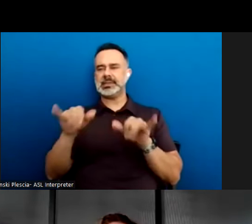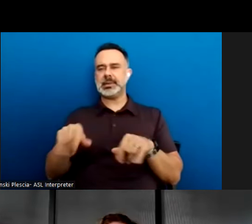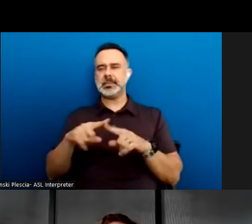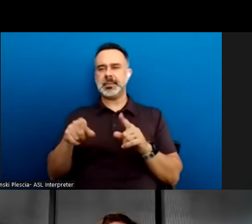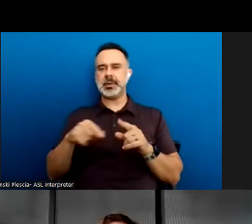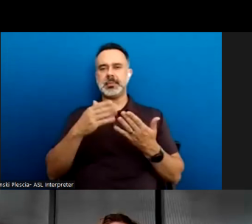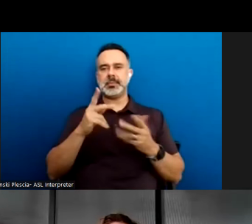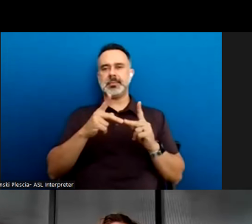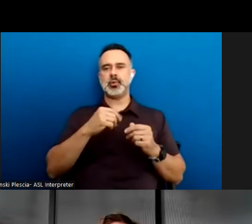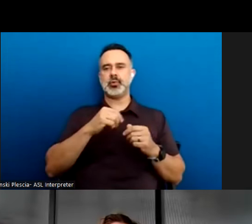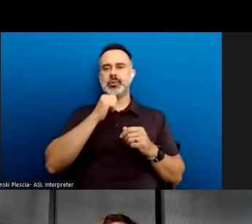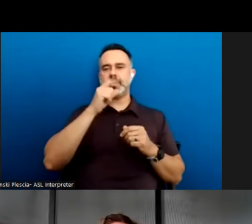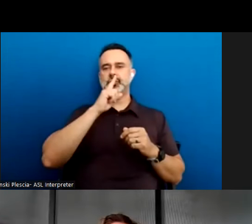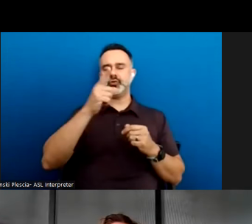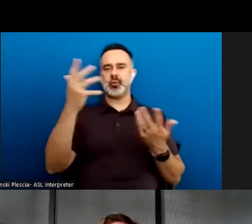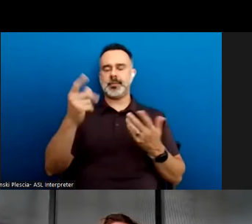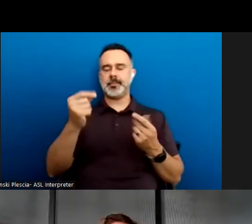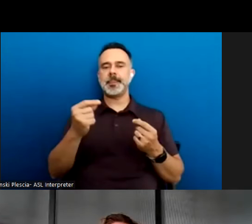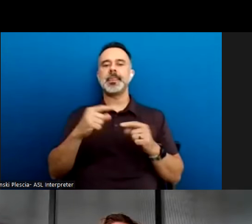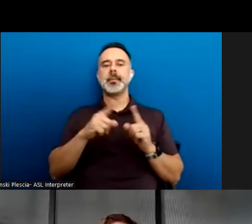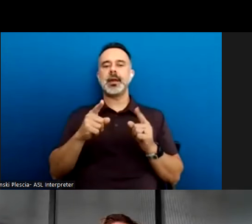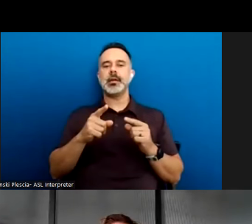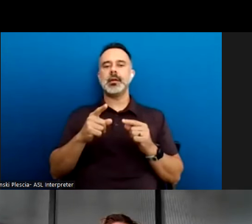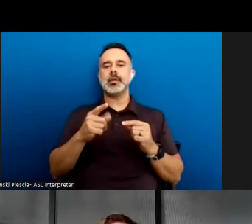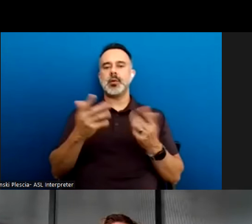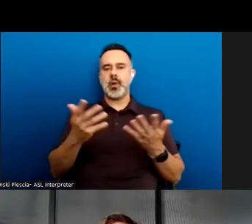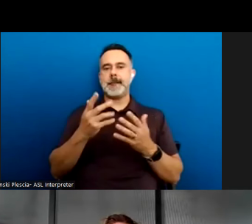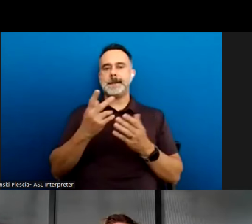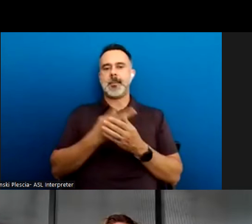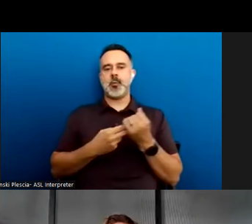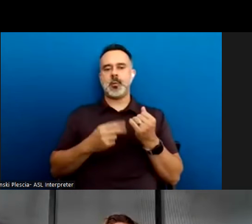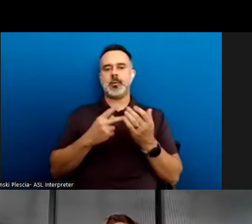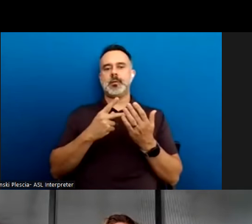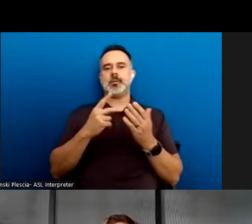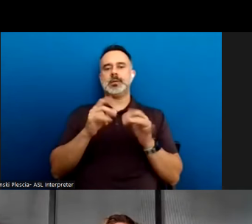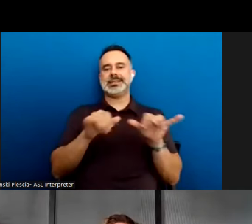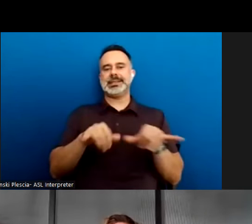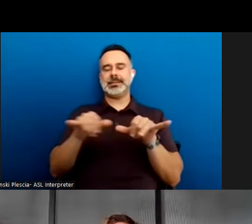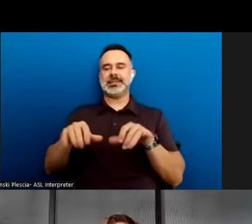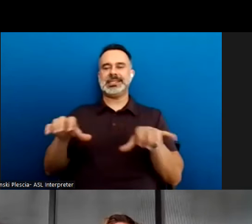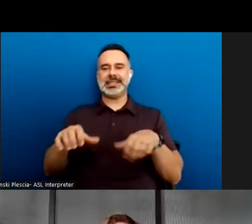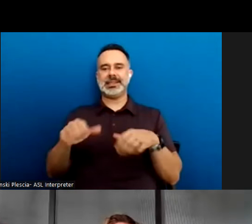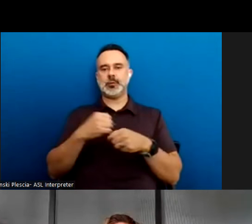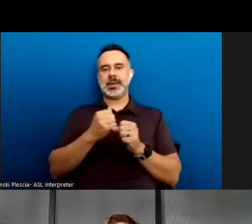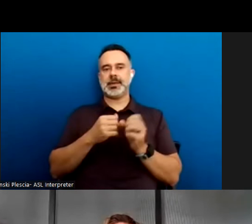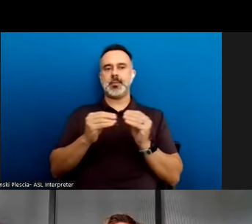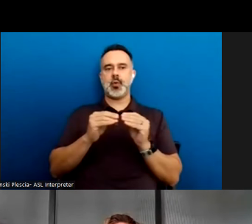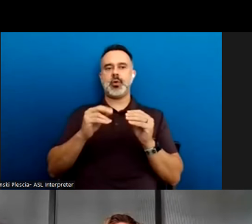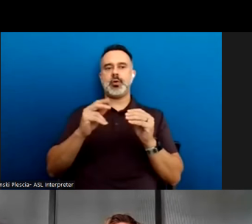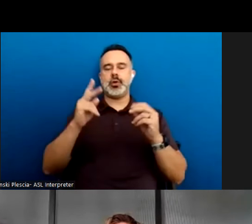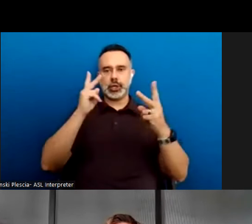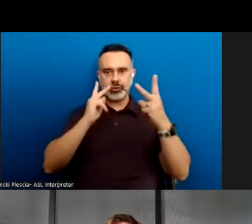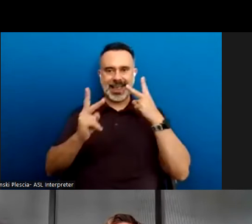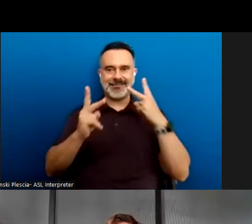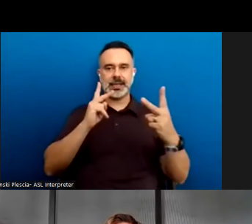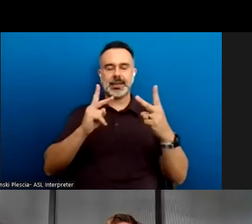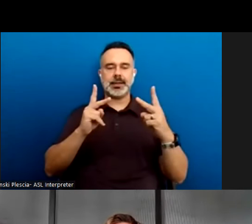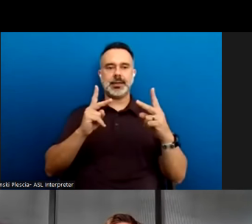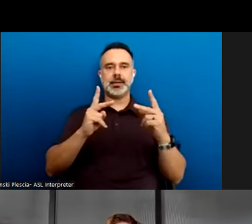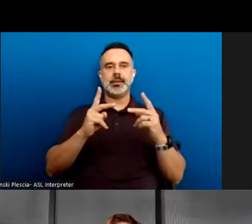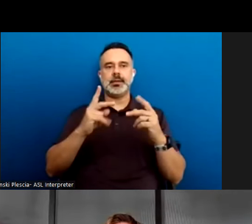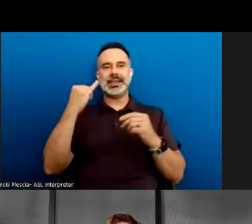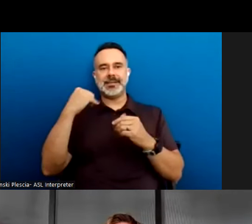things that both systems did to make things more graphic with lower reading levels, and that you